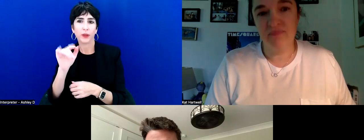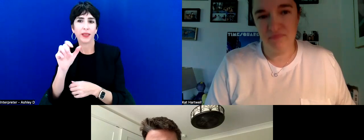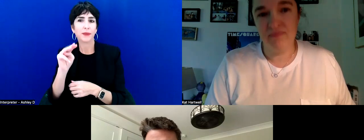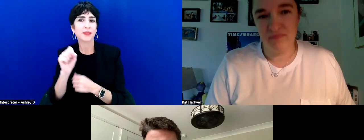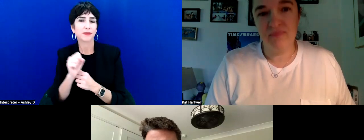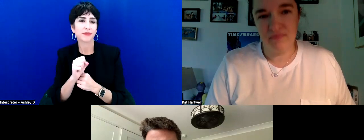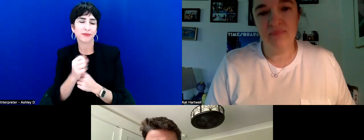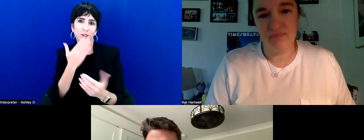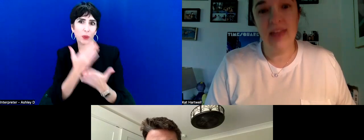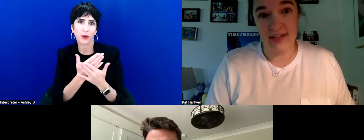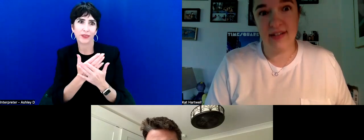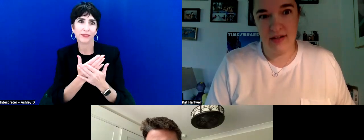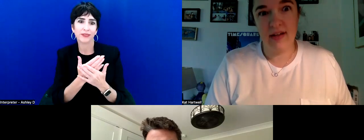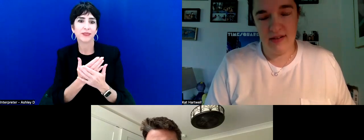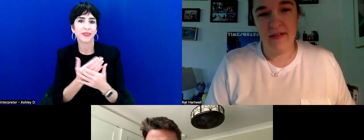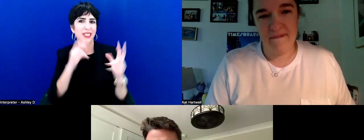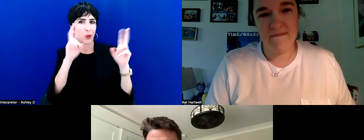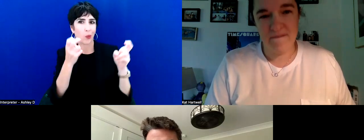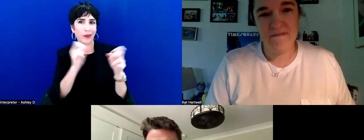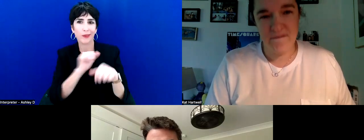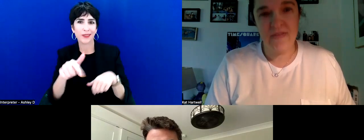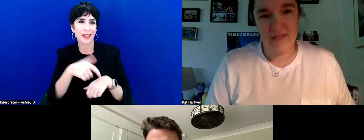It's so good. I still quote it.